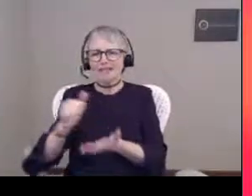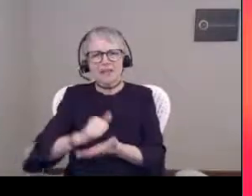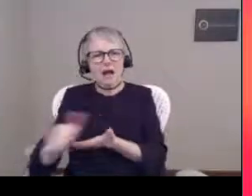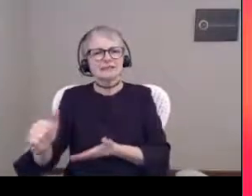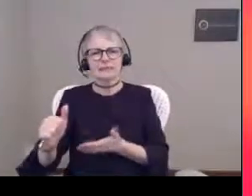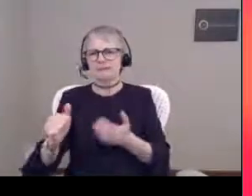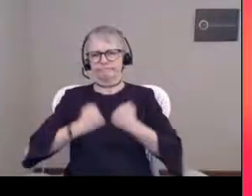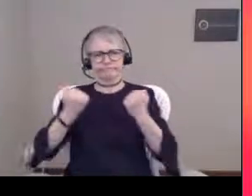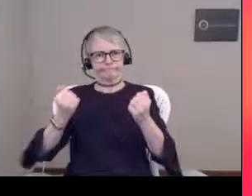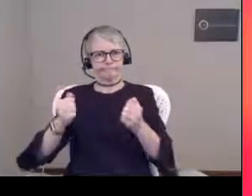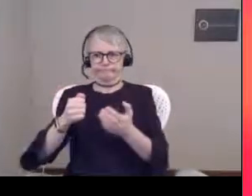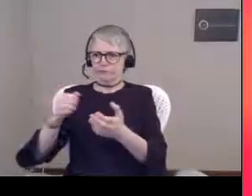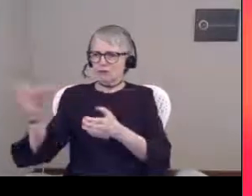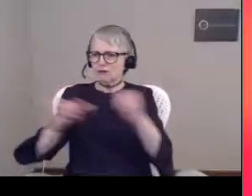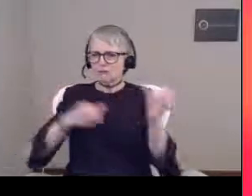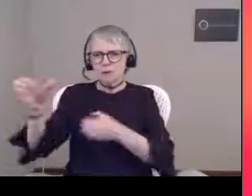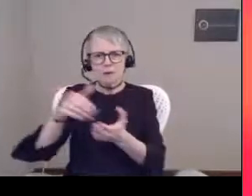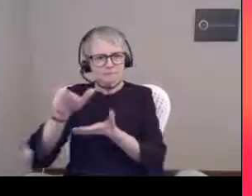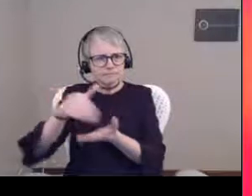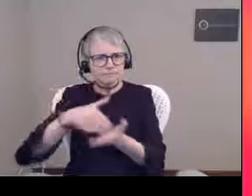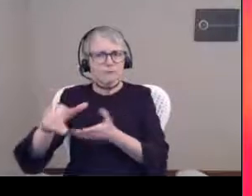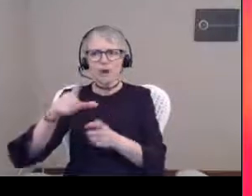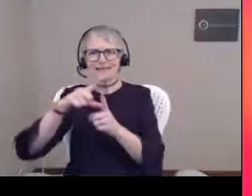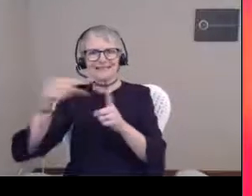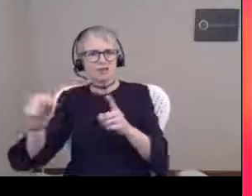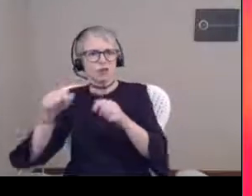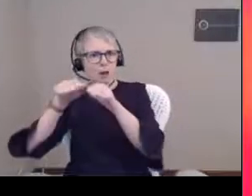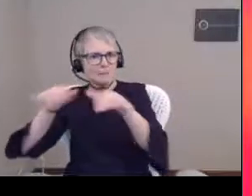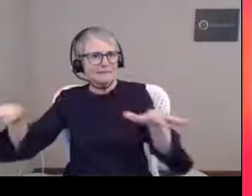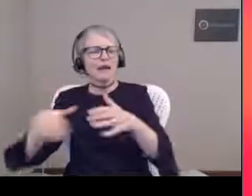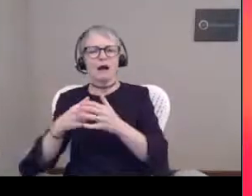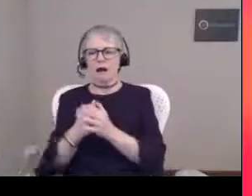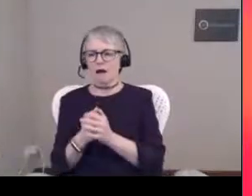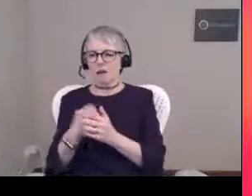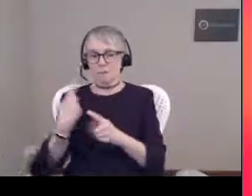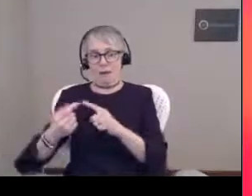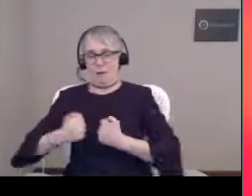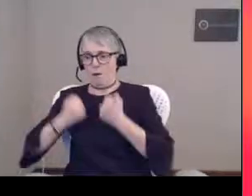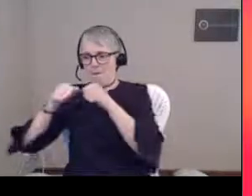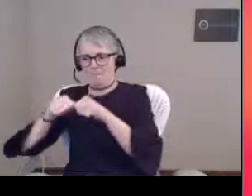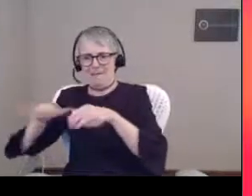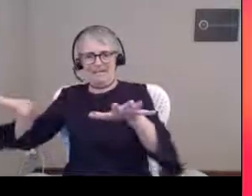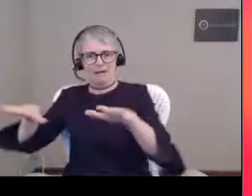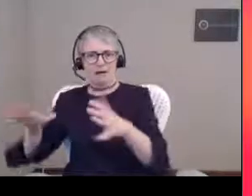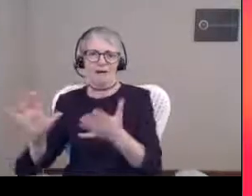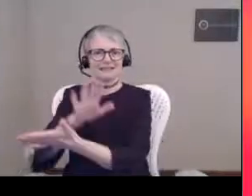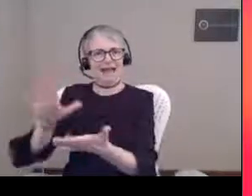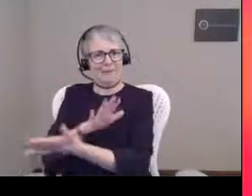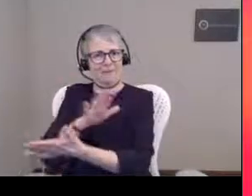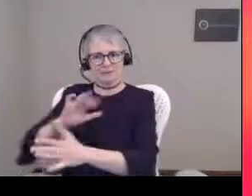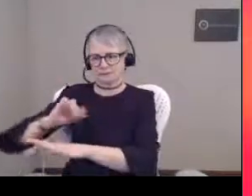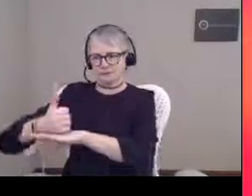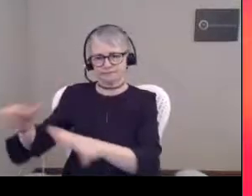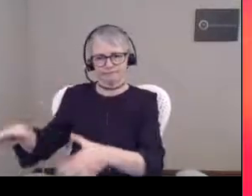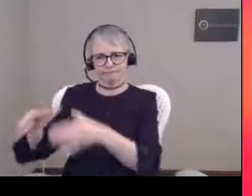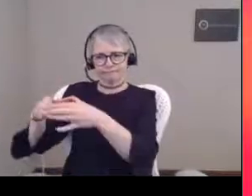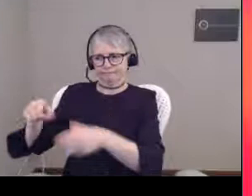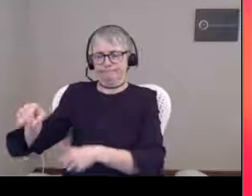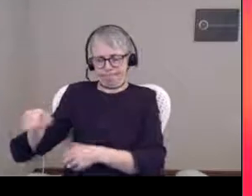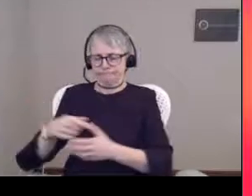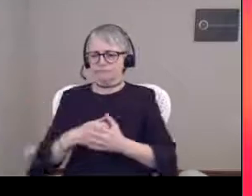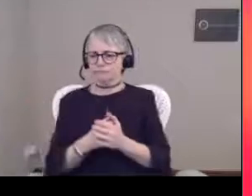marketing, the digital media creative world, and also our new media and entertainment division, which has been set up. I've also